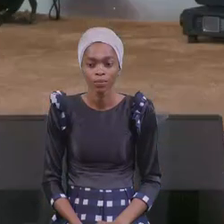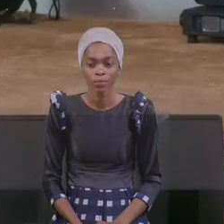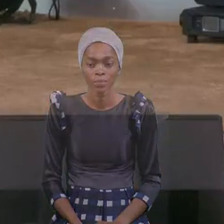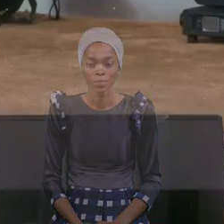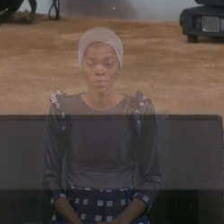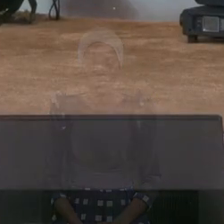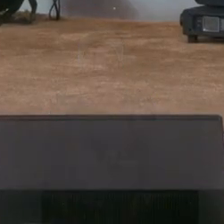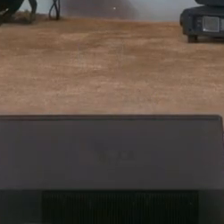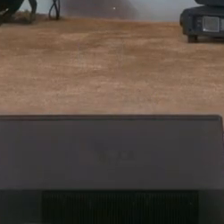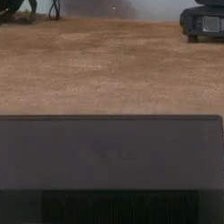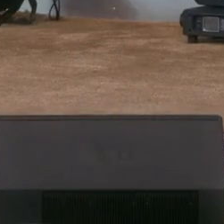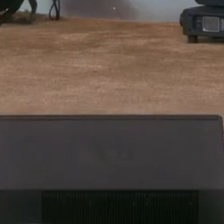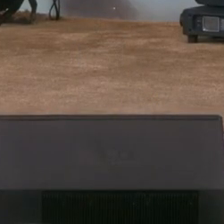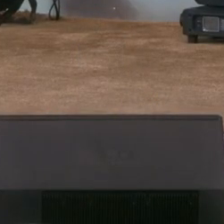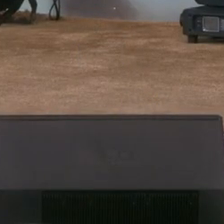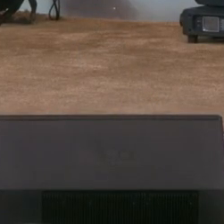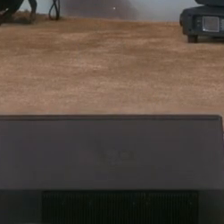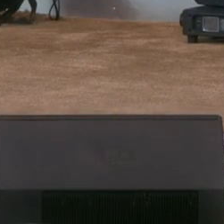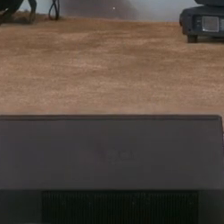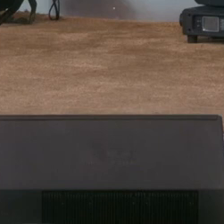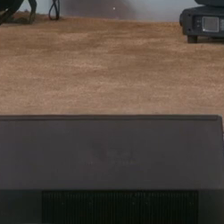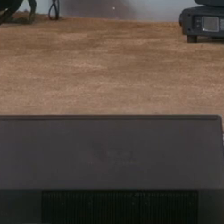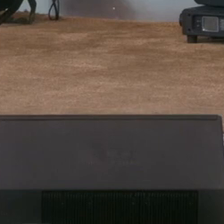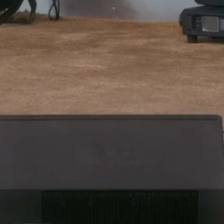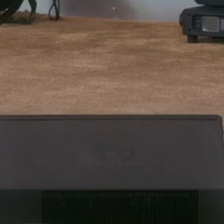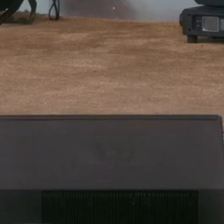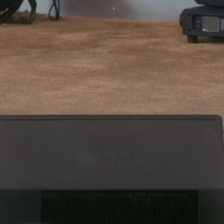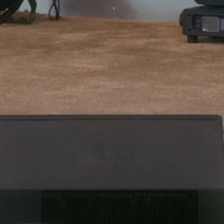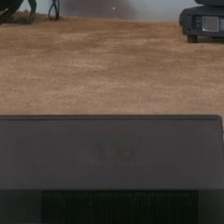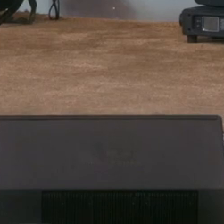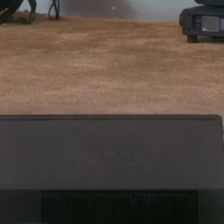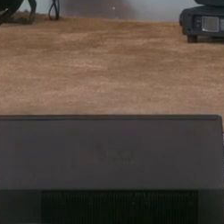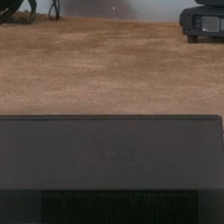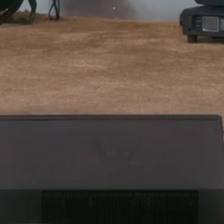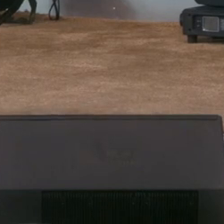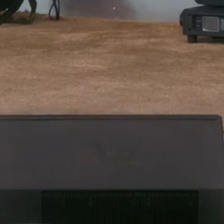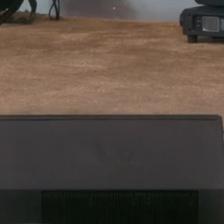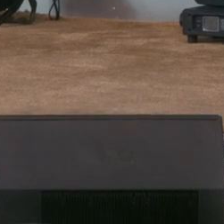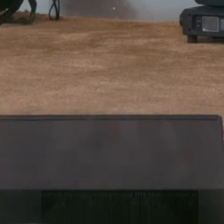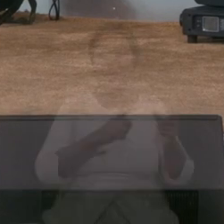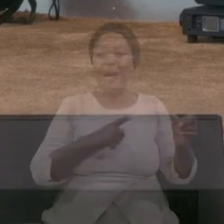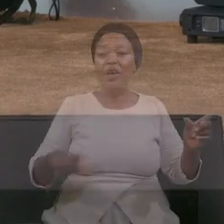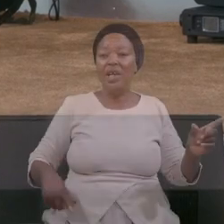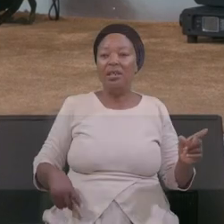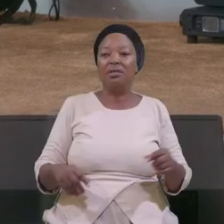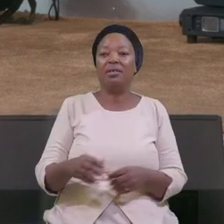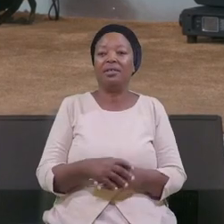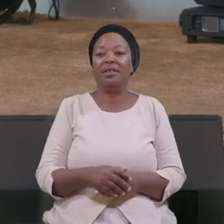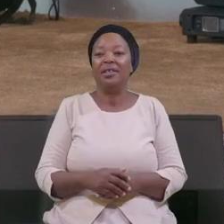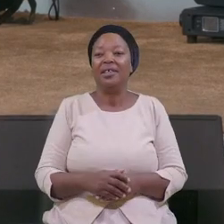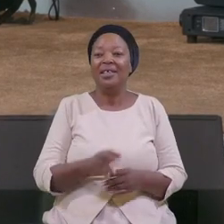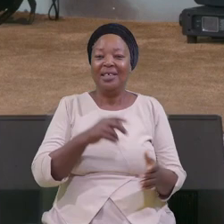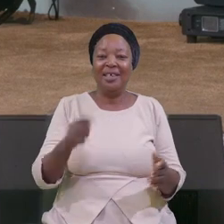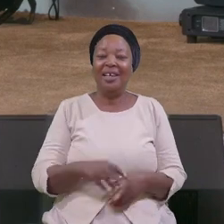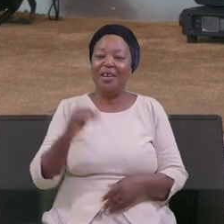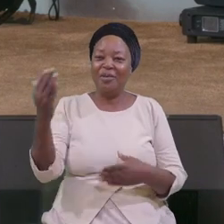Praise the Lord. I welcome you to our second covenant Sunday